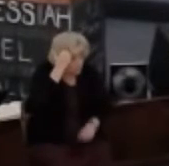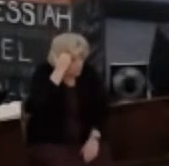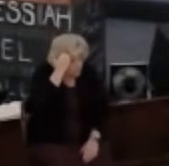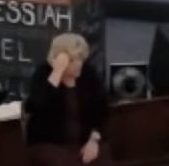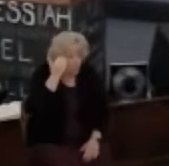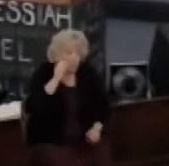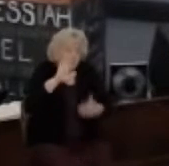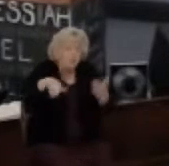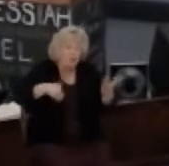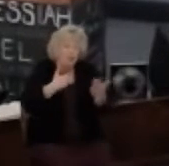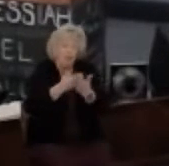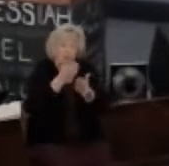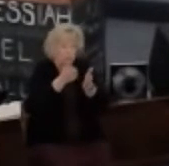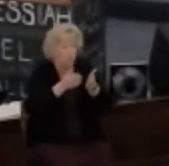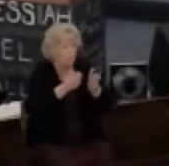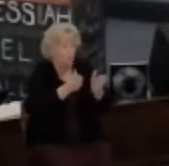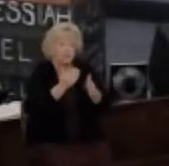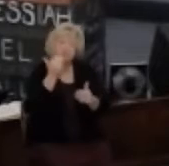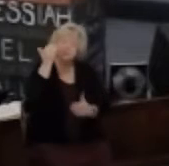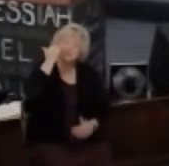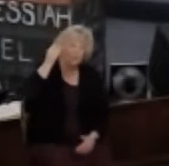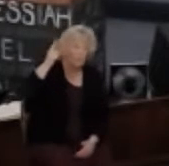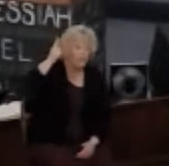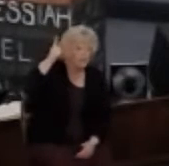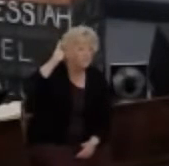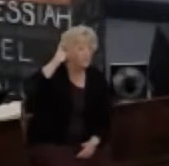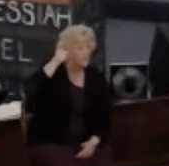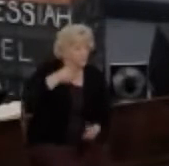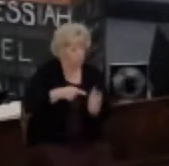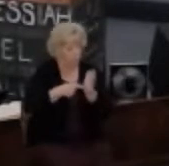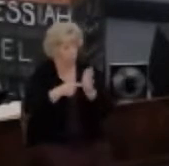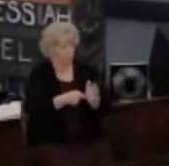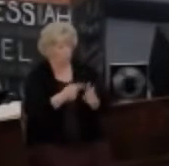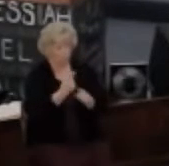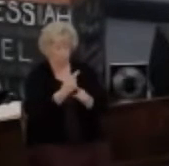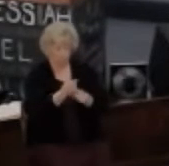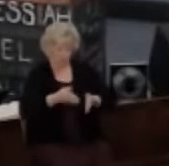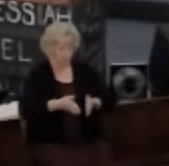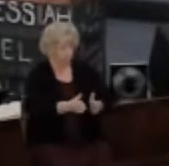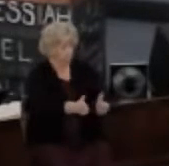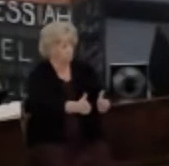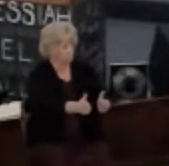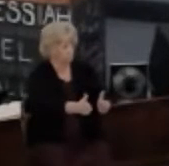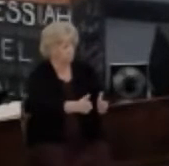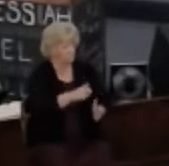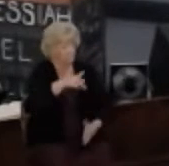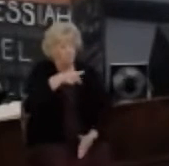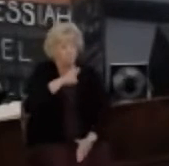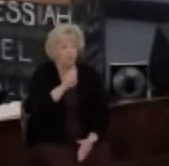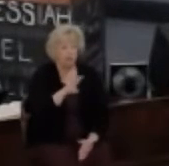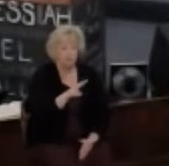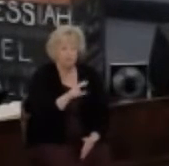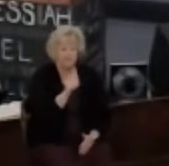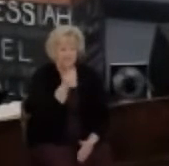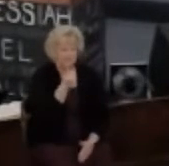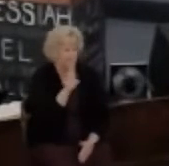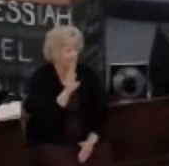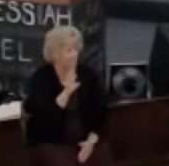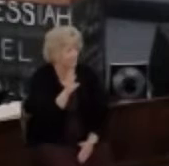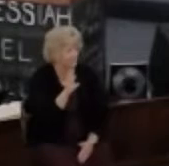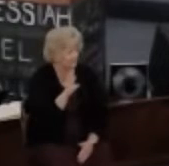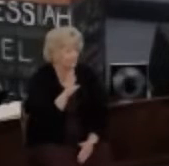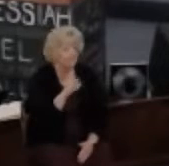your ways acknowledge Him, and He shall direct your paths." Proverbs 16, verse 3.